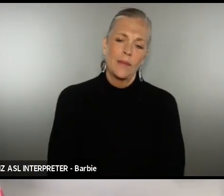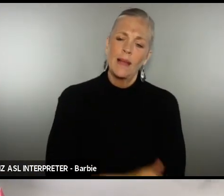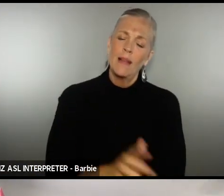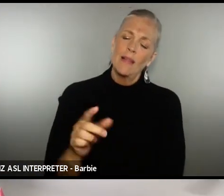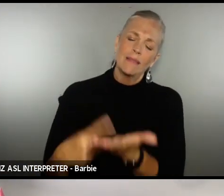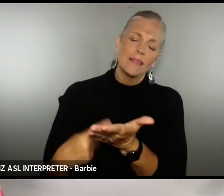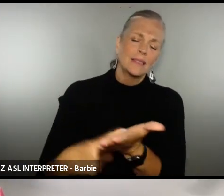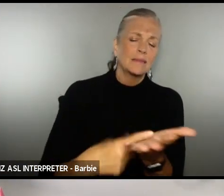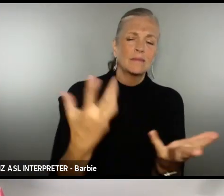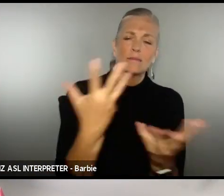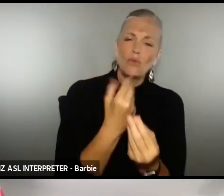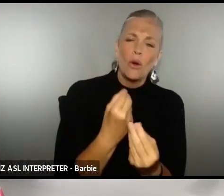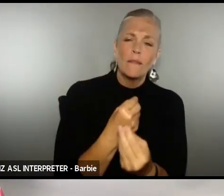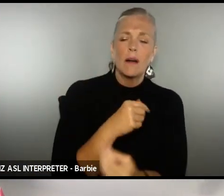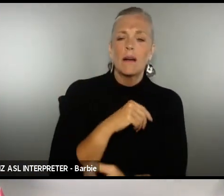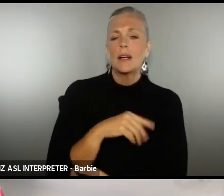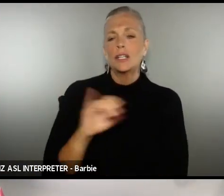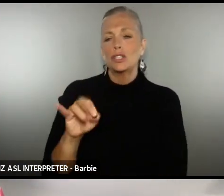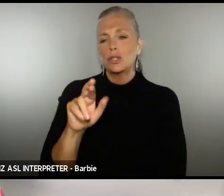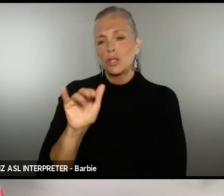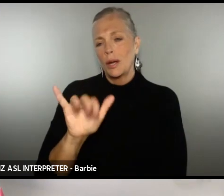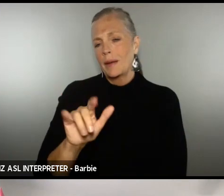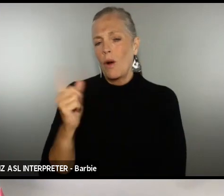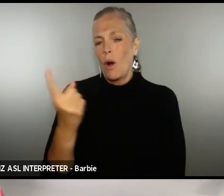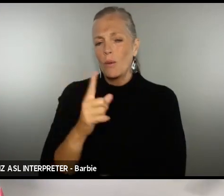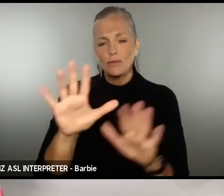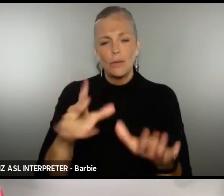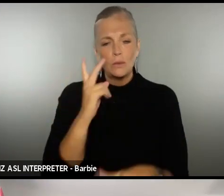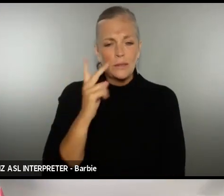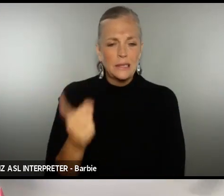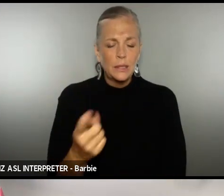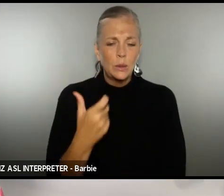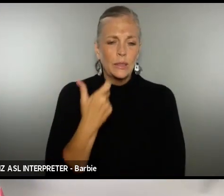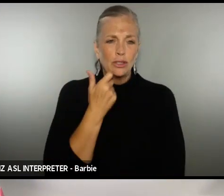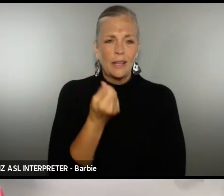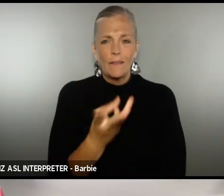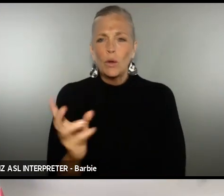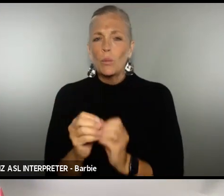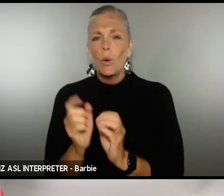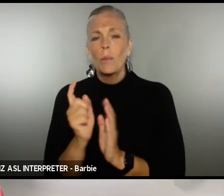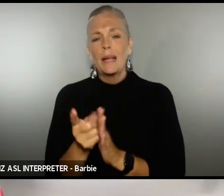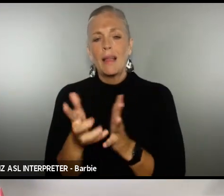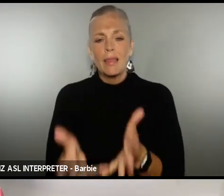really lovely time. Jeremy, it's always great to see you. We just have a couple more minutes.